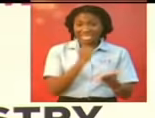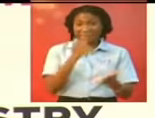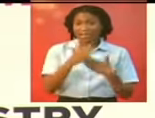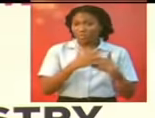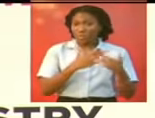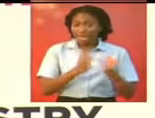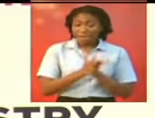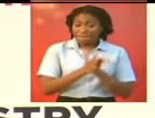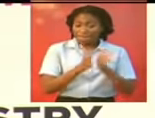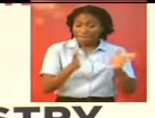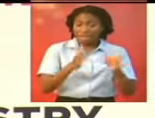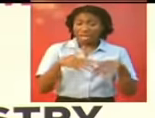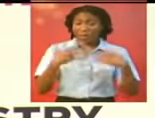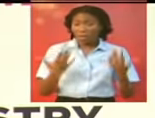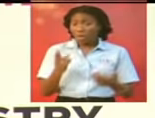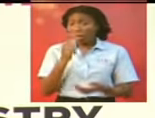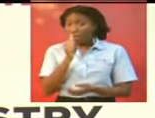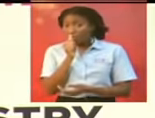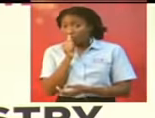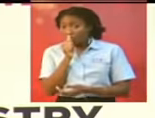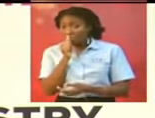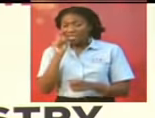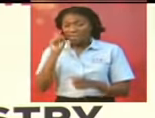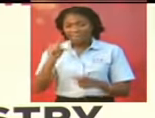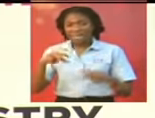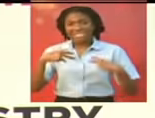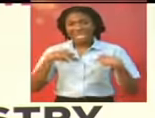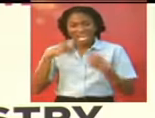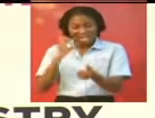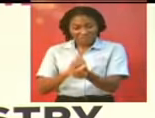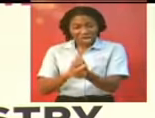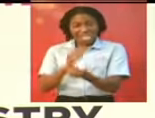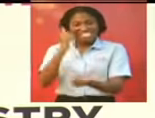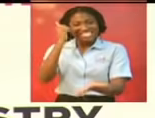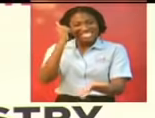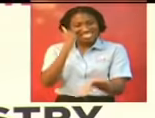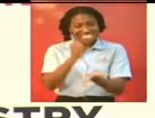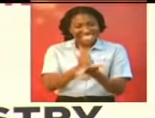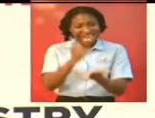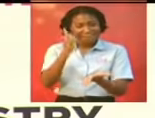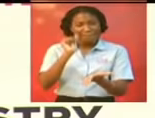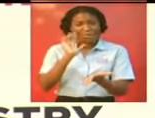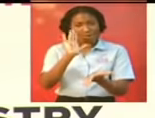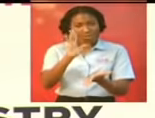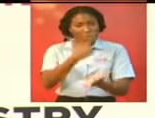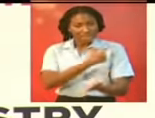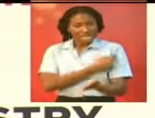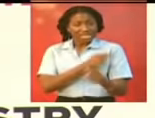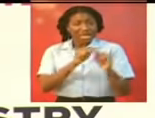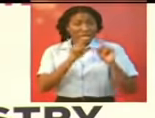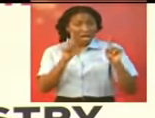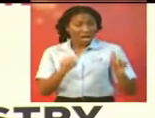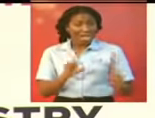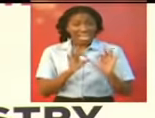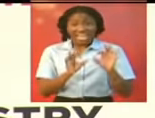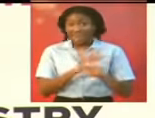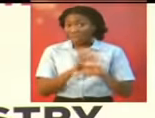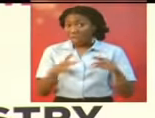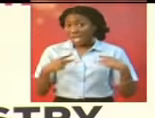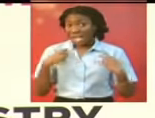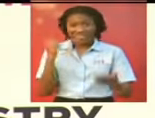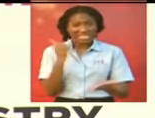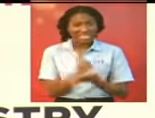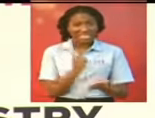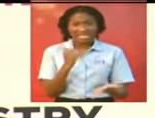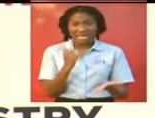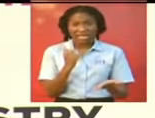sector. There should be a stamp of a physician or an institution that has administered the vaccine. If you don't have a stamp, then we don't